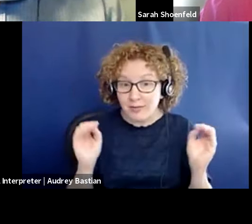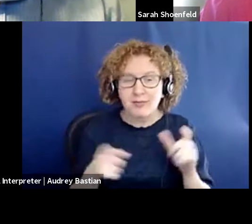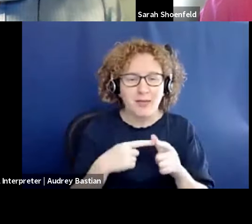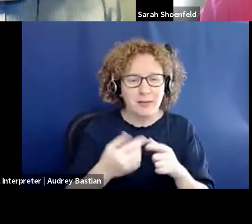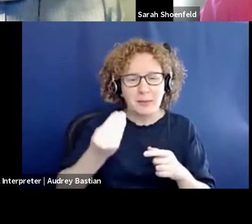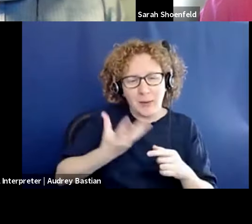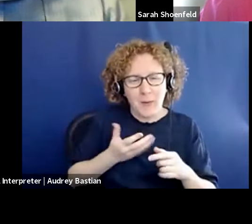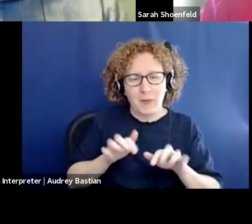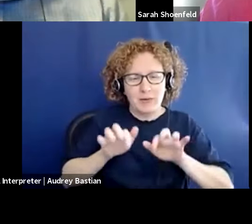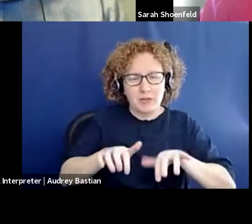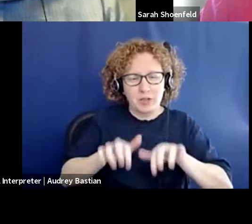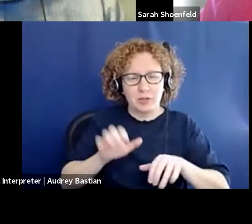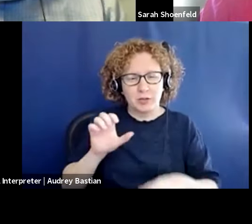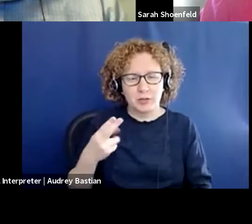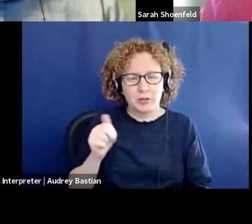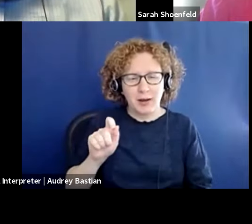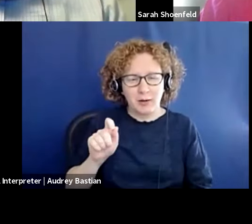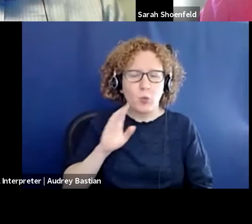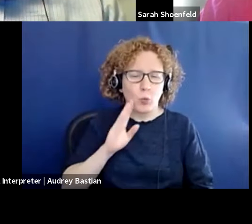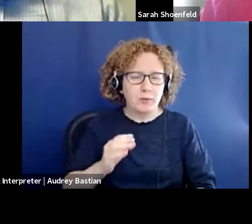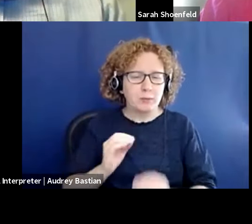do what we can to troubleshoot that.